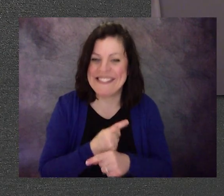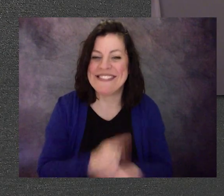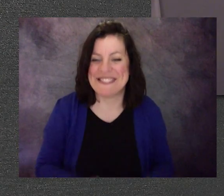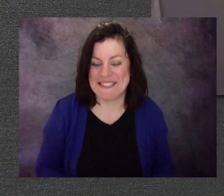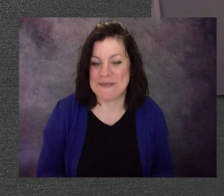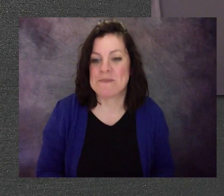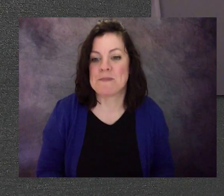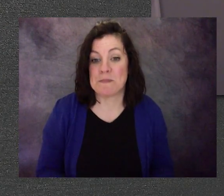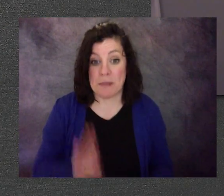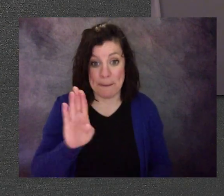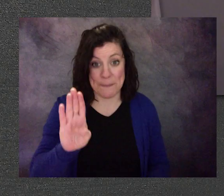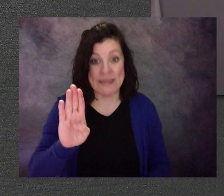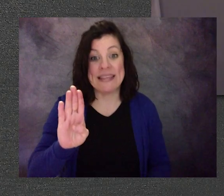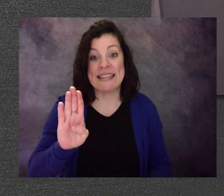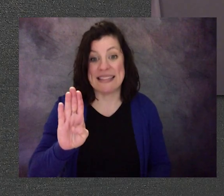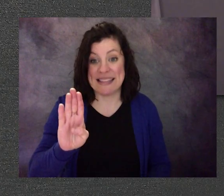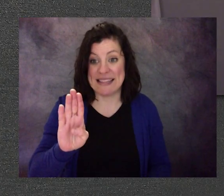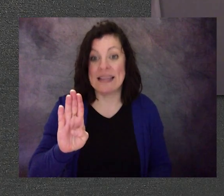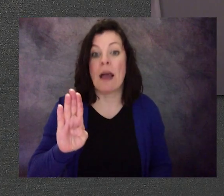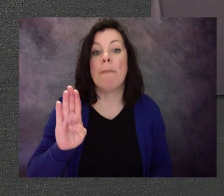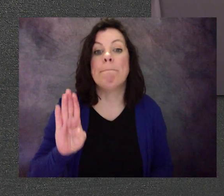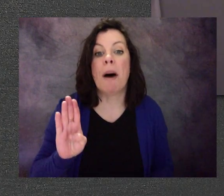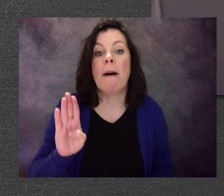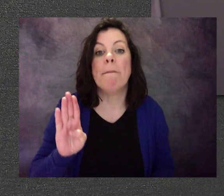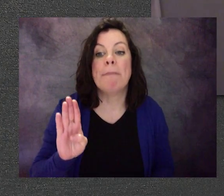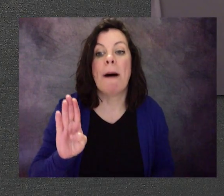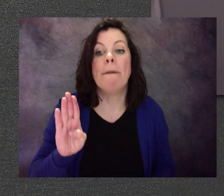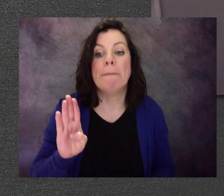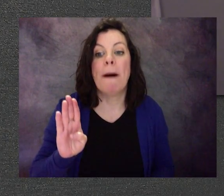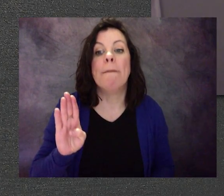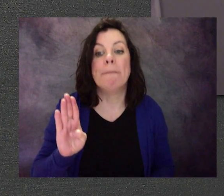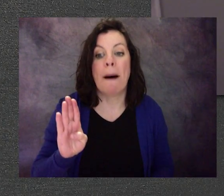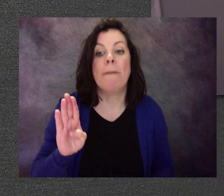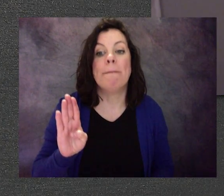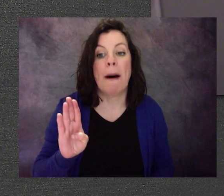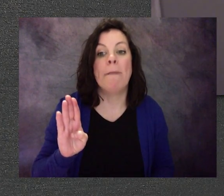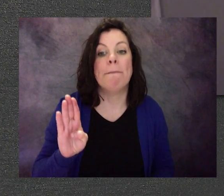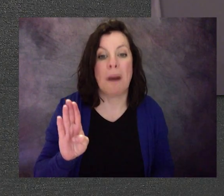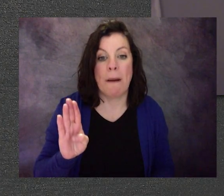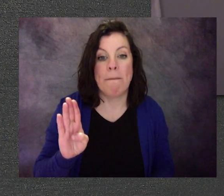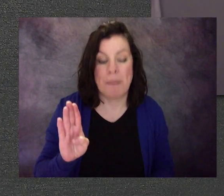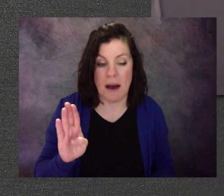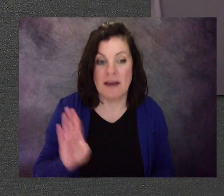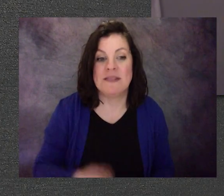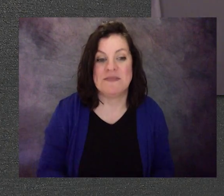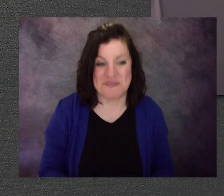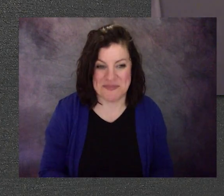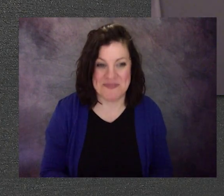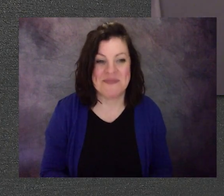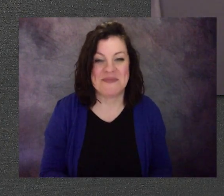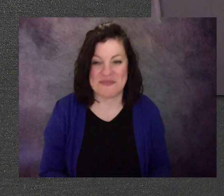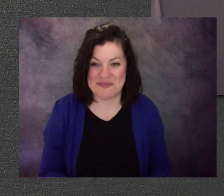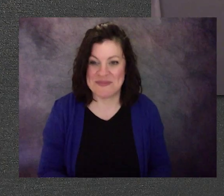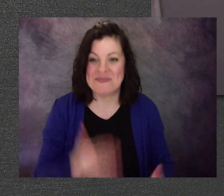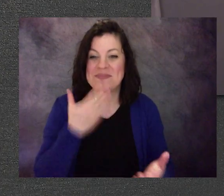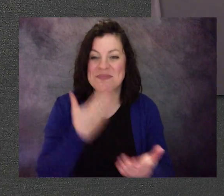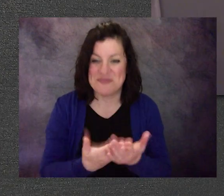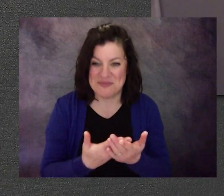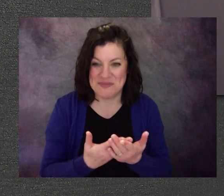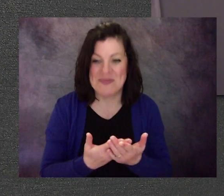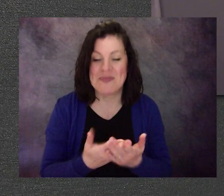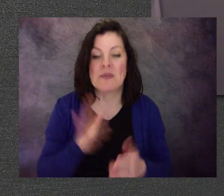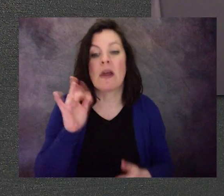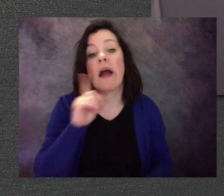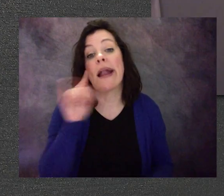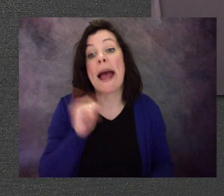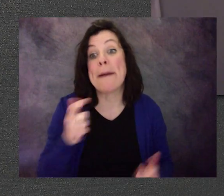B, and B says the sound B, B, B. Can you try? B, B, B. Good, just like a